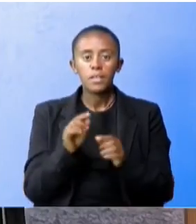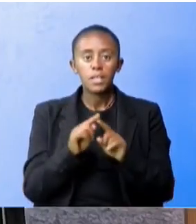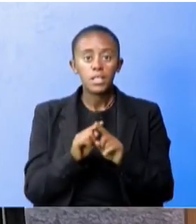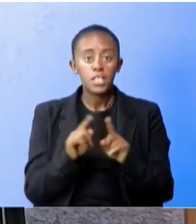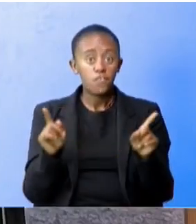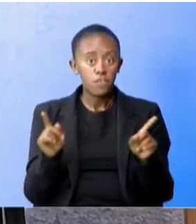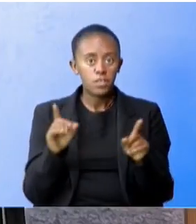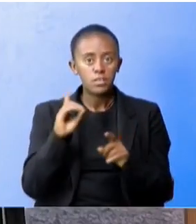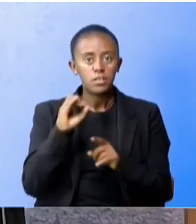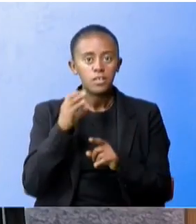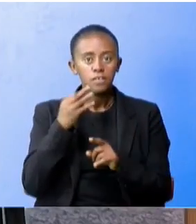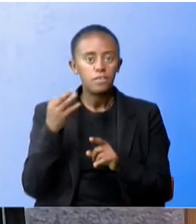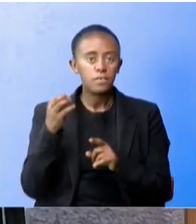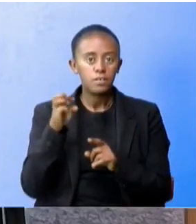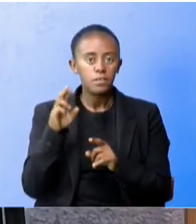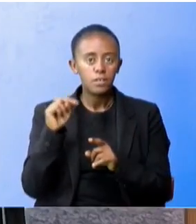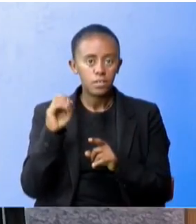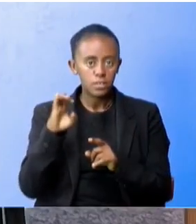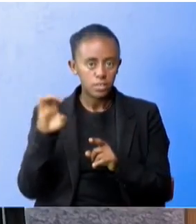difference